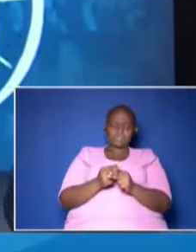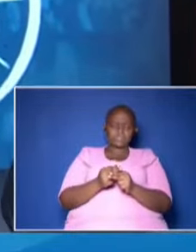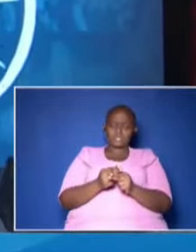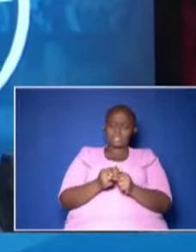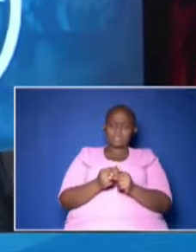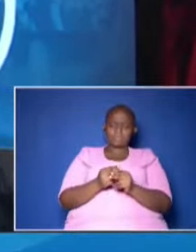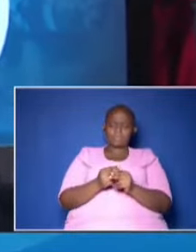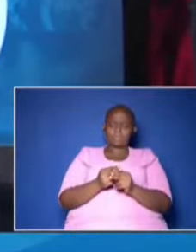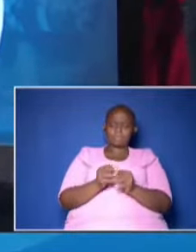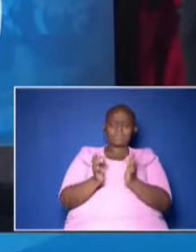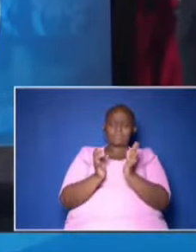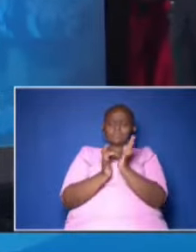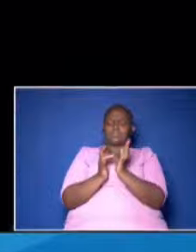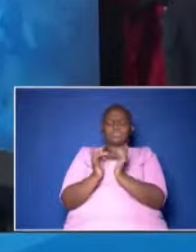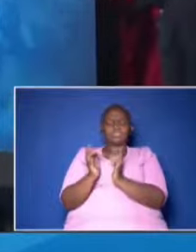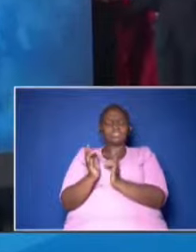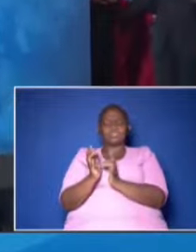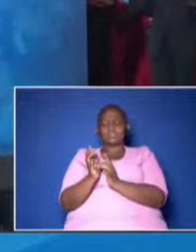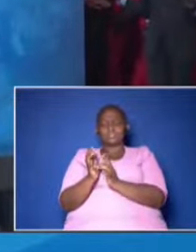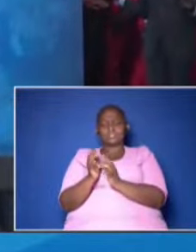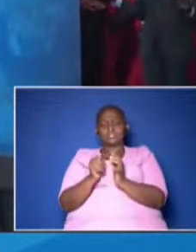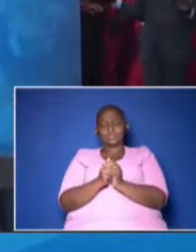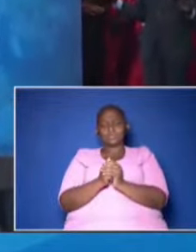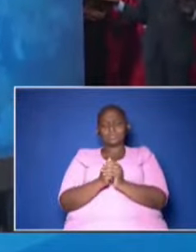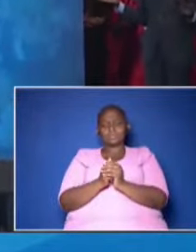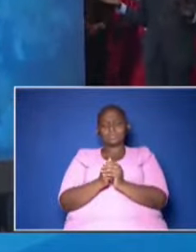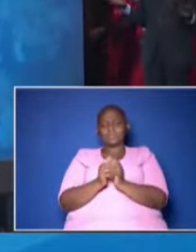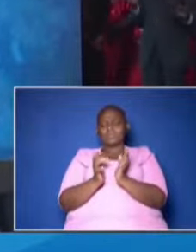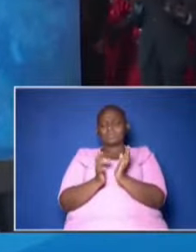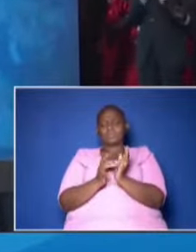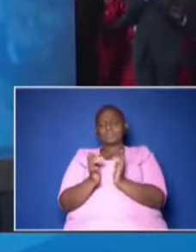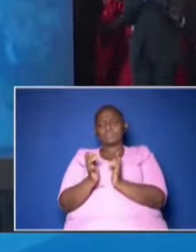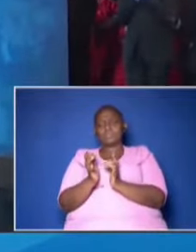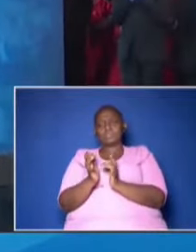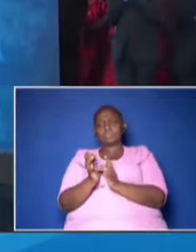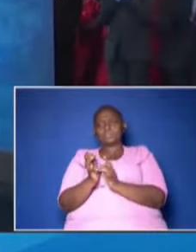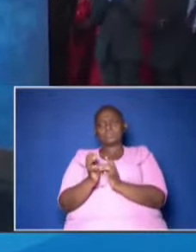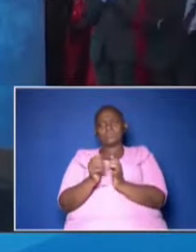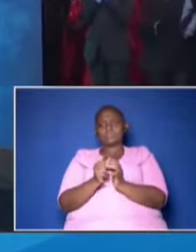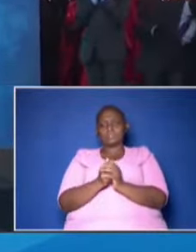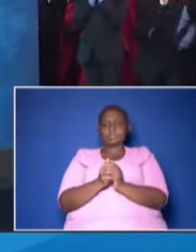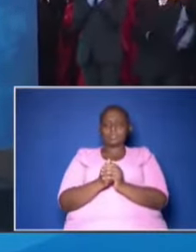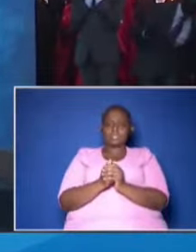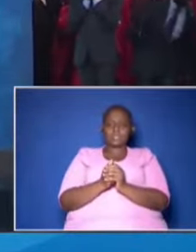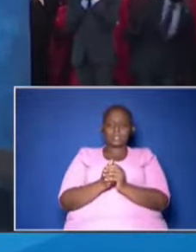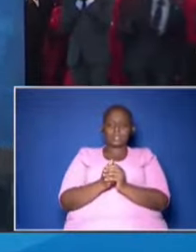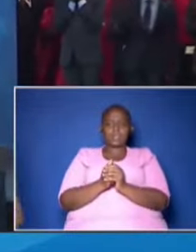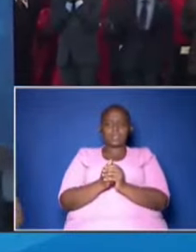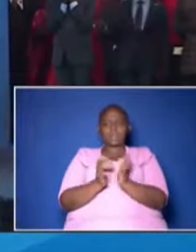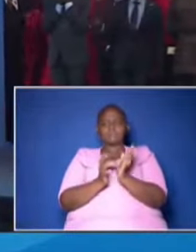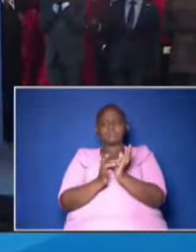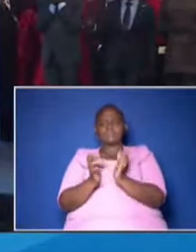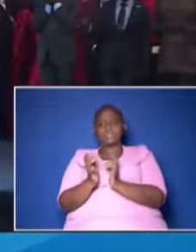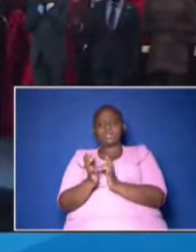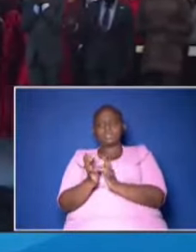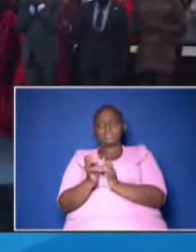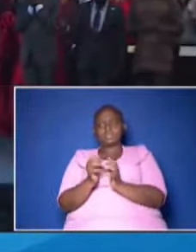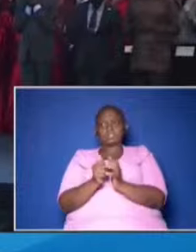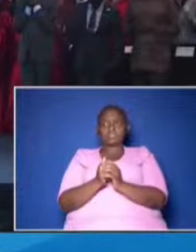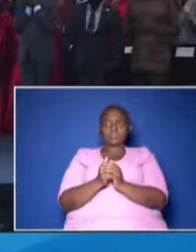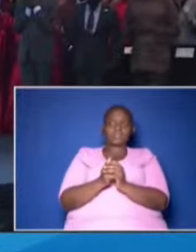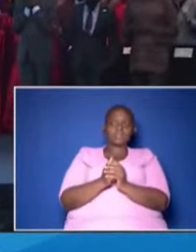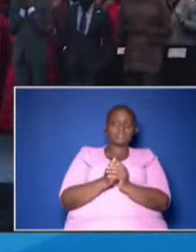name Jesus yes Jesus yes Jesus